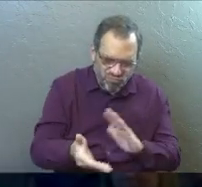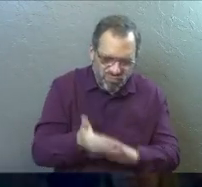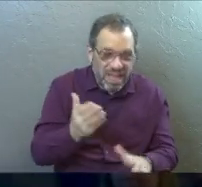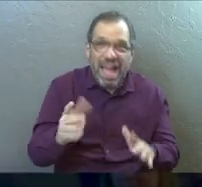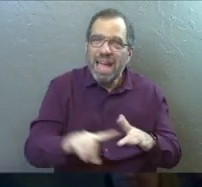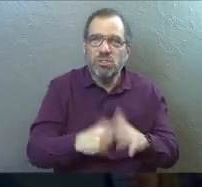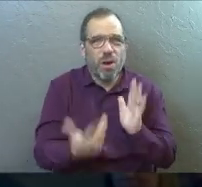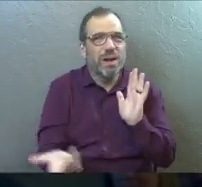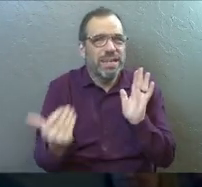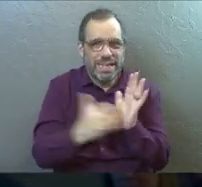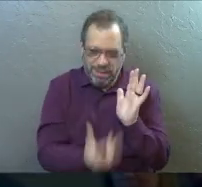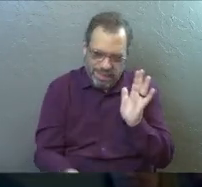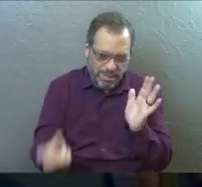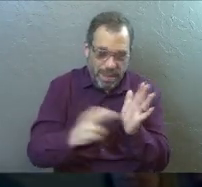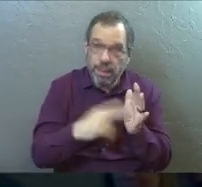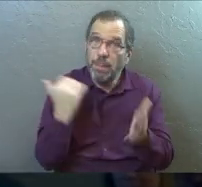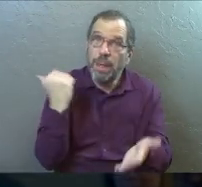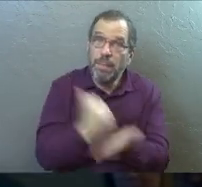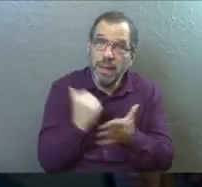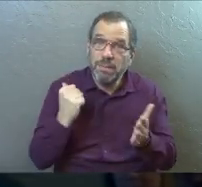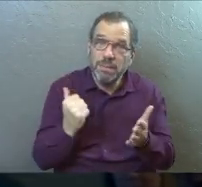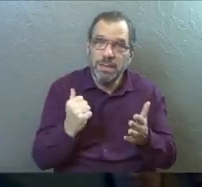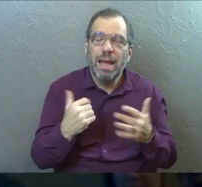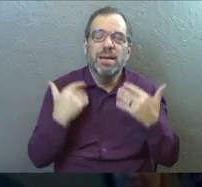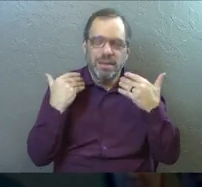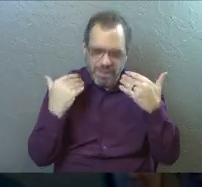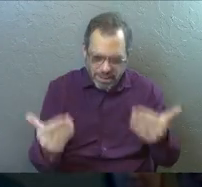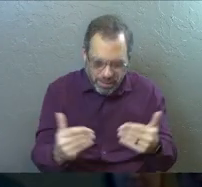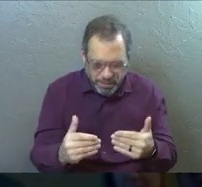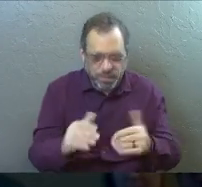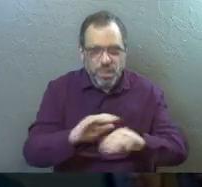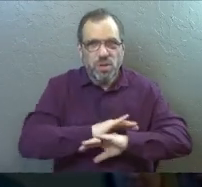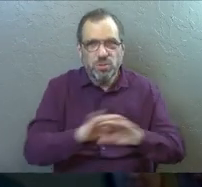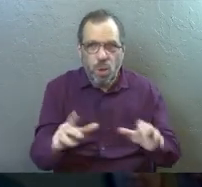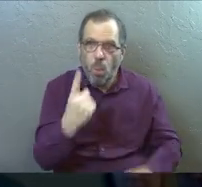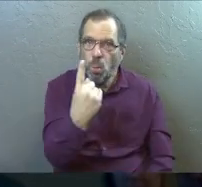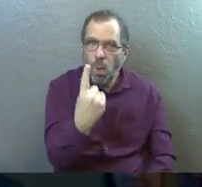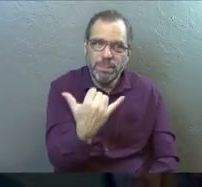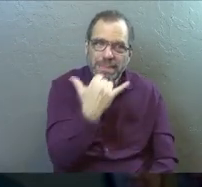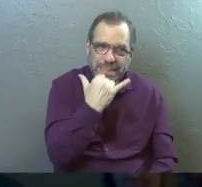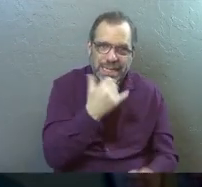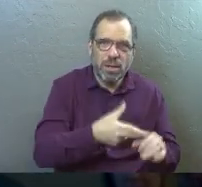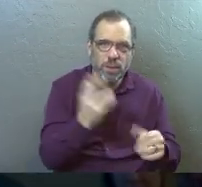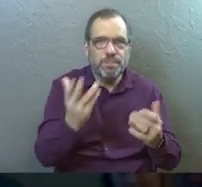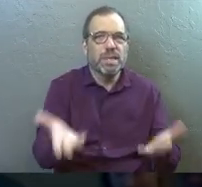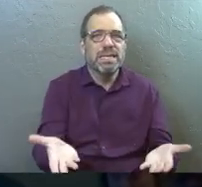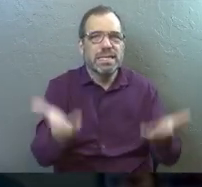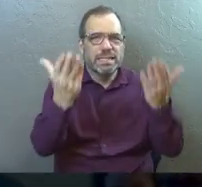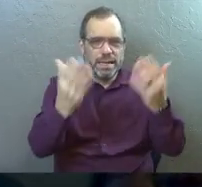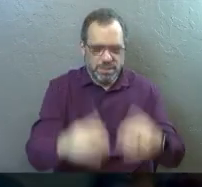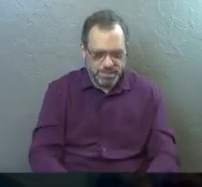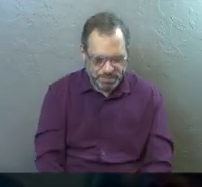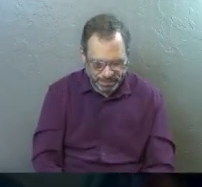and get back up and try again. Amen? Amen? And get going again. So don't let a mishap make you quit. Go ahead and stand if you